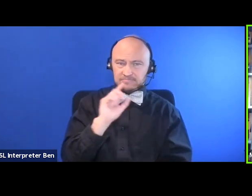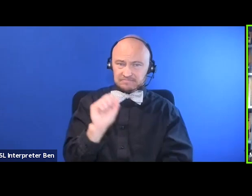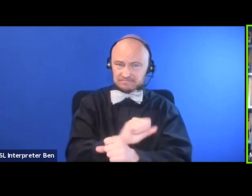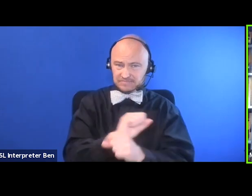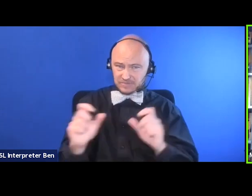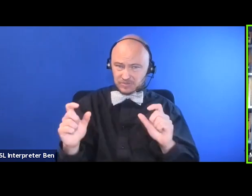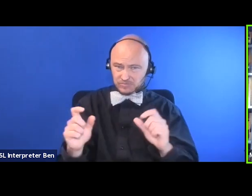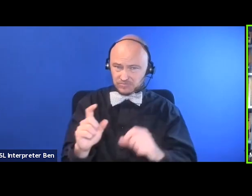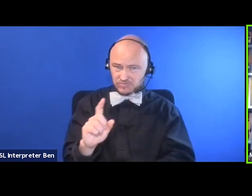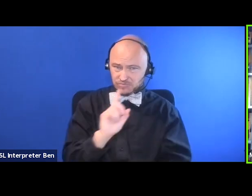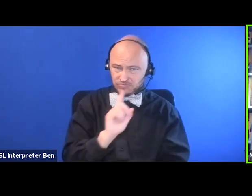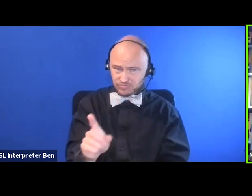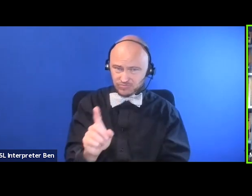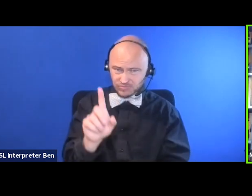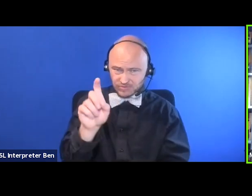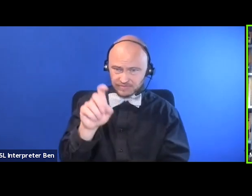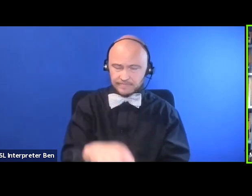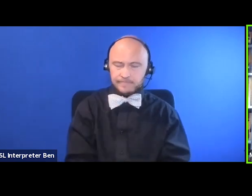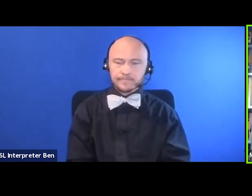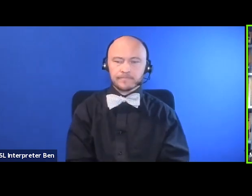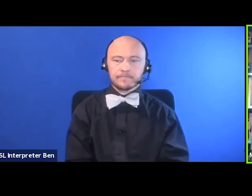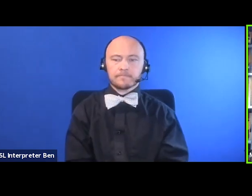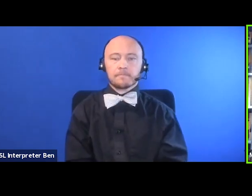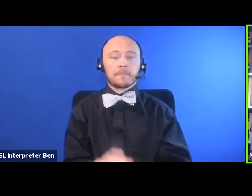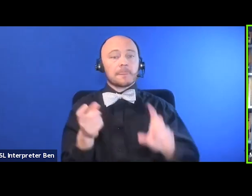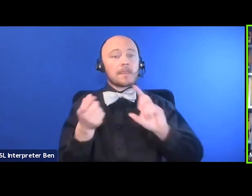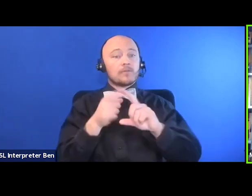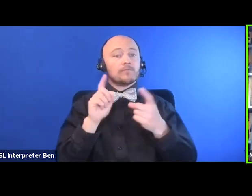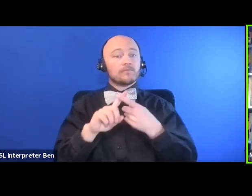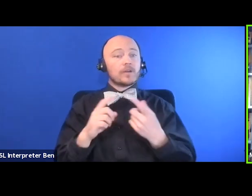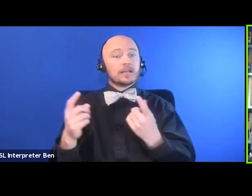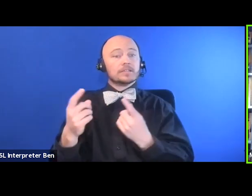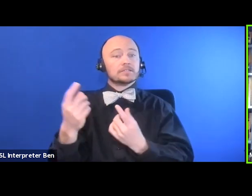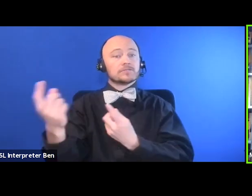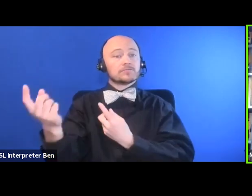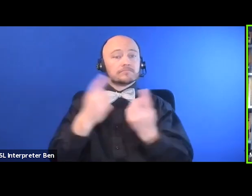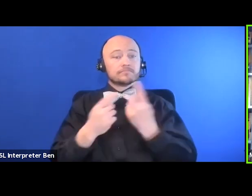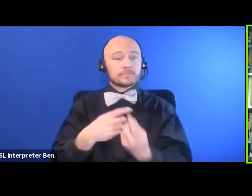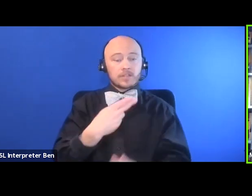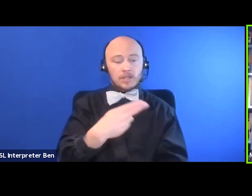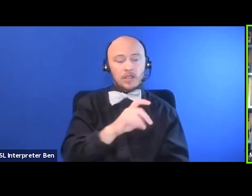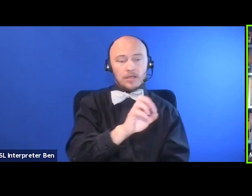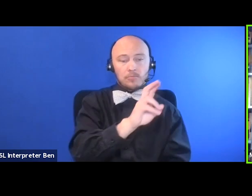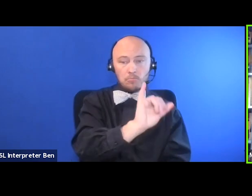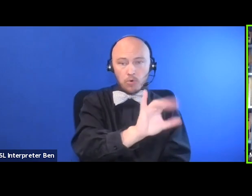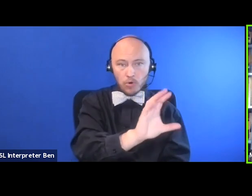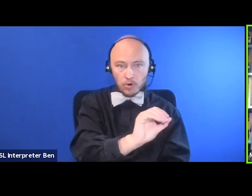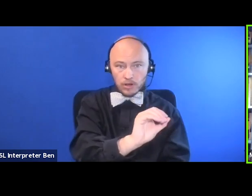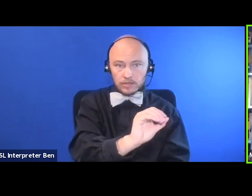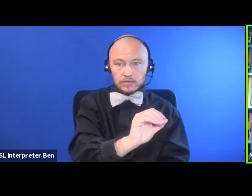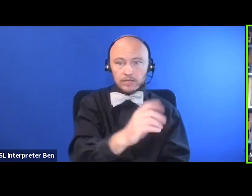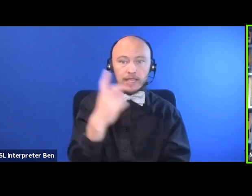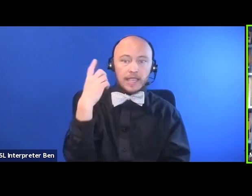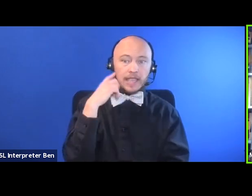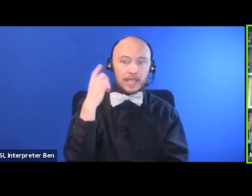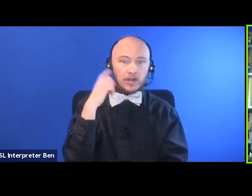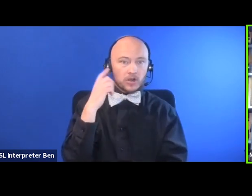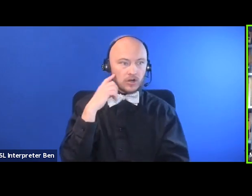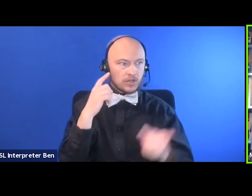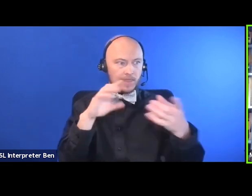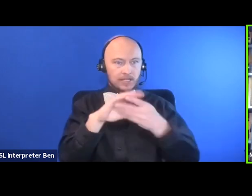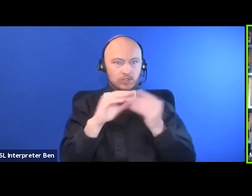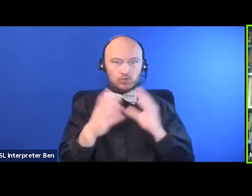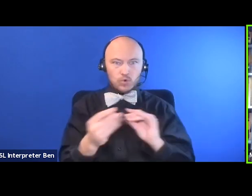true. Friends of his passing through Hamamura had heard the villagers tell a very